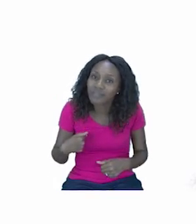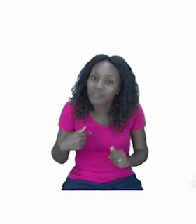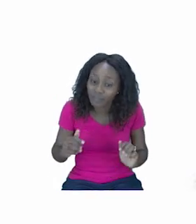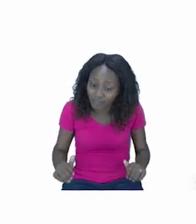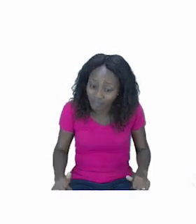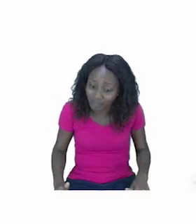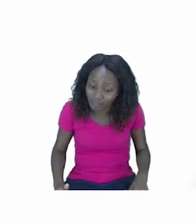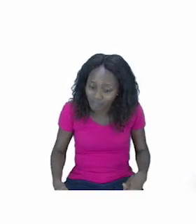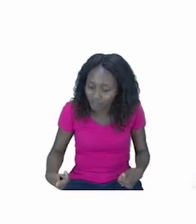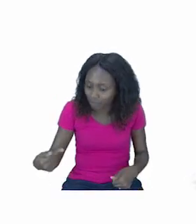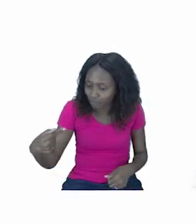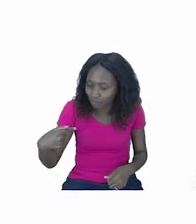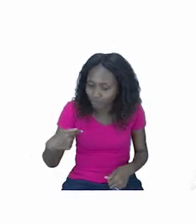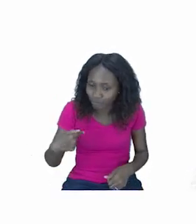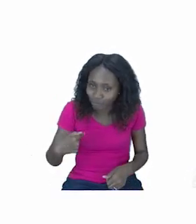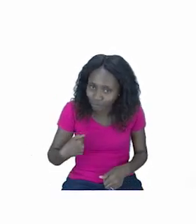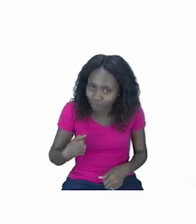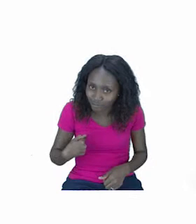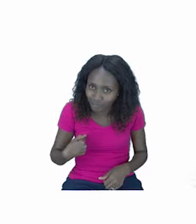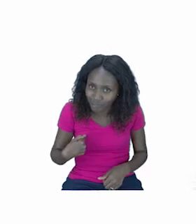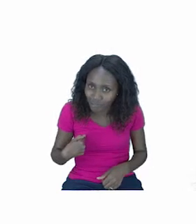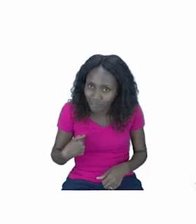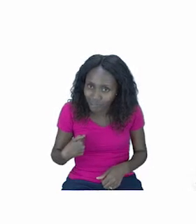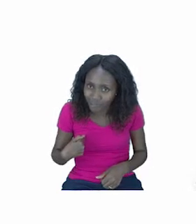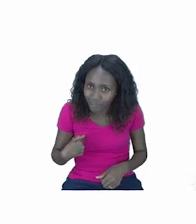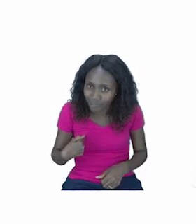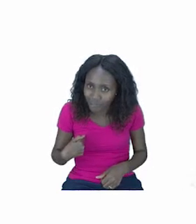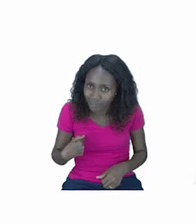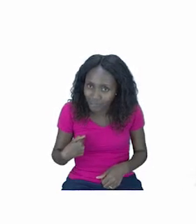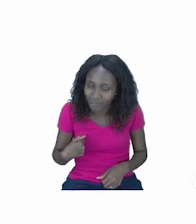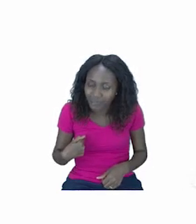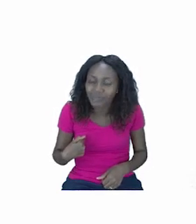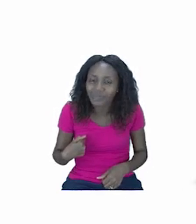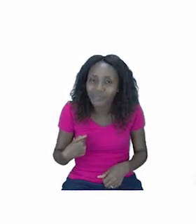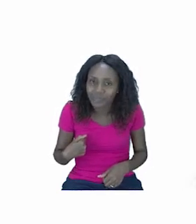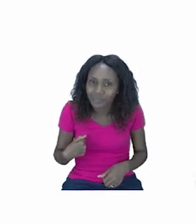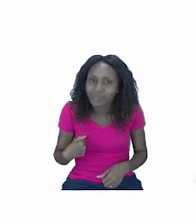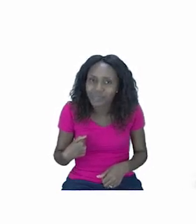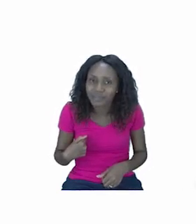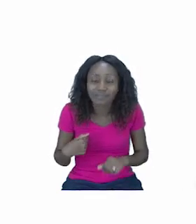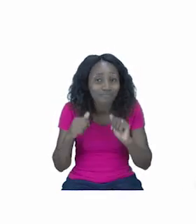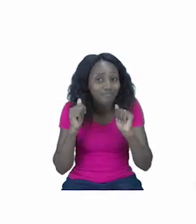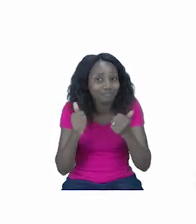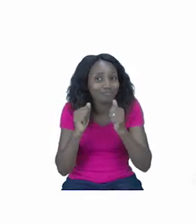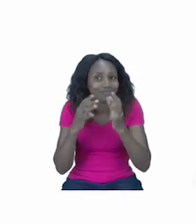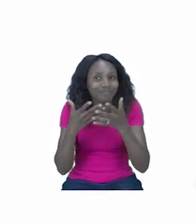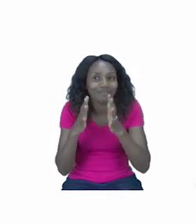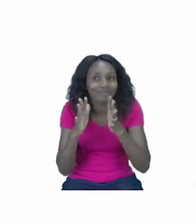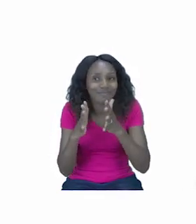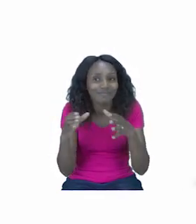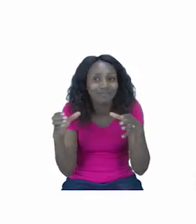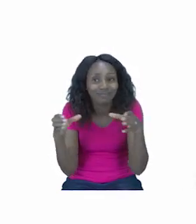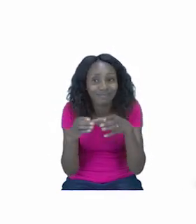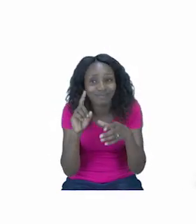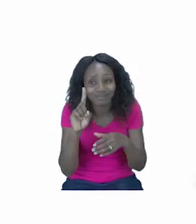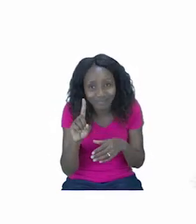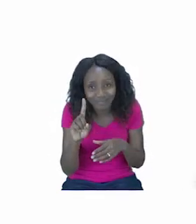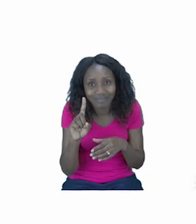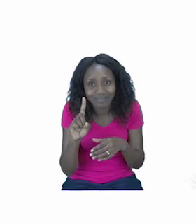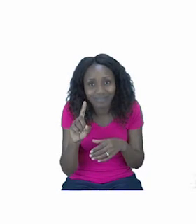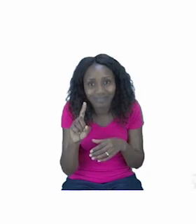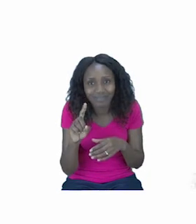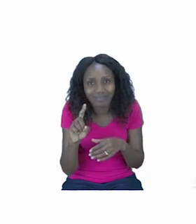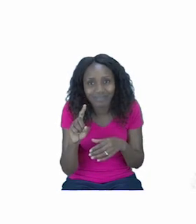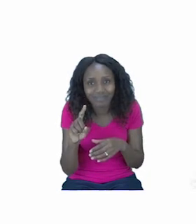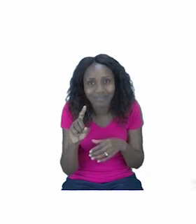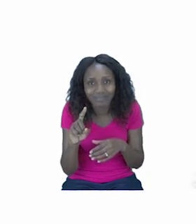is being called he. Well done, grade ones. Now this